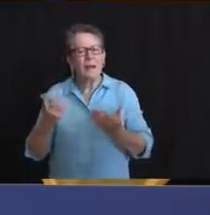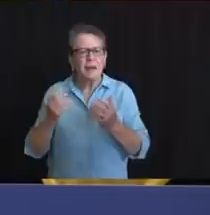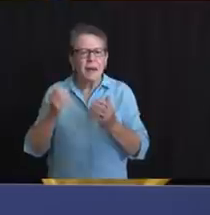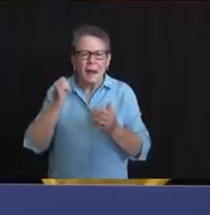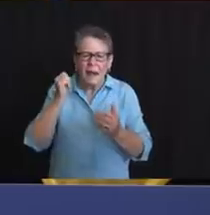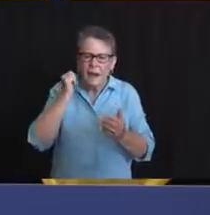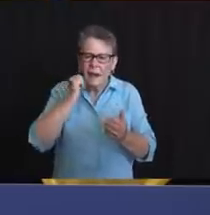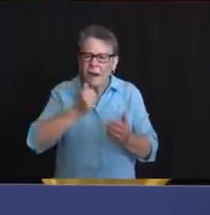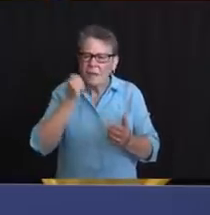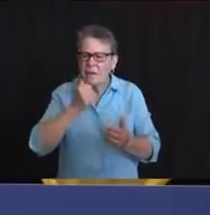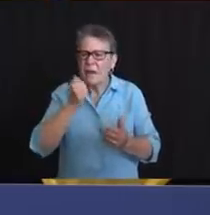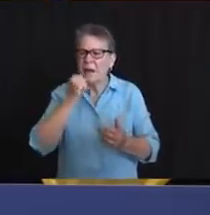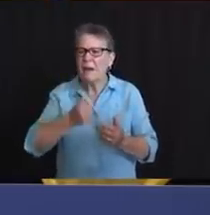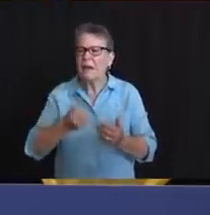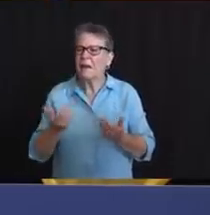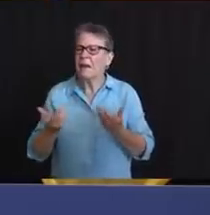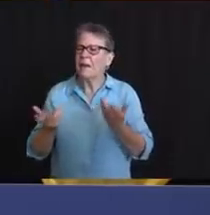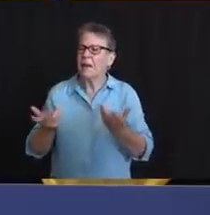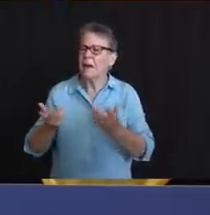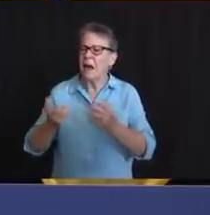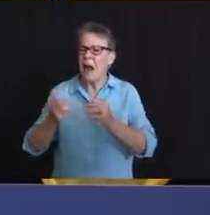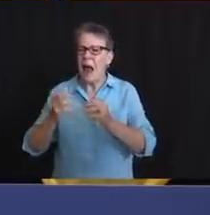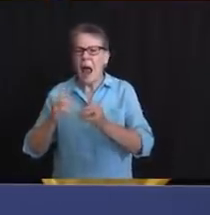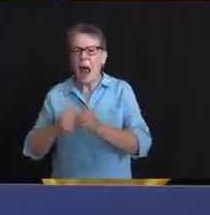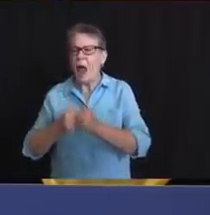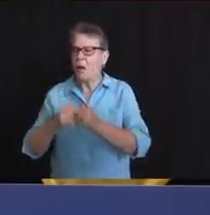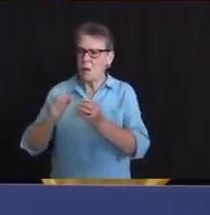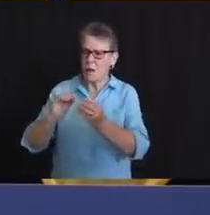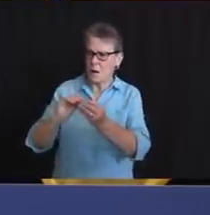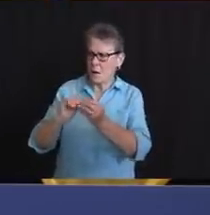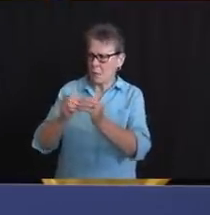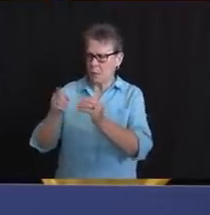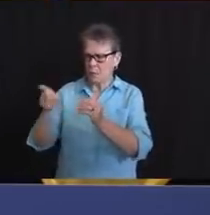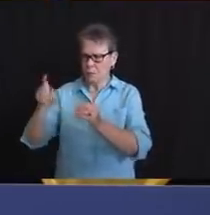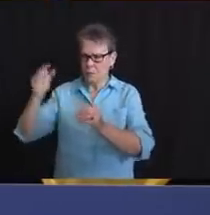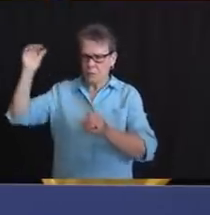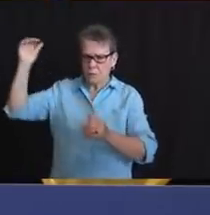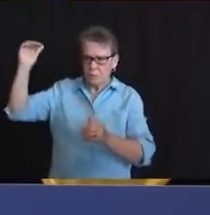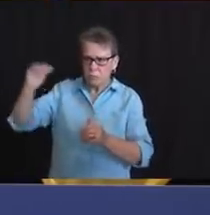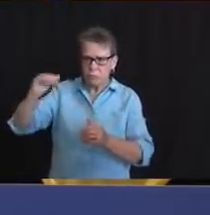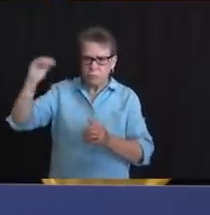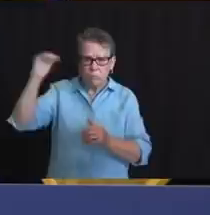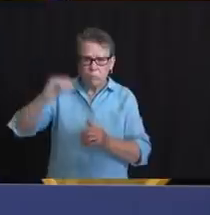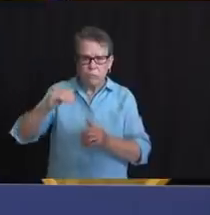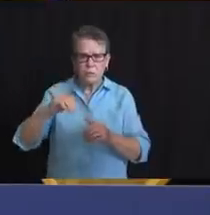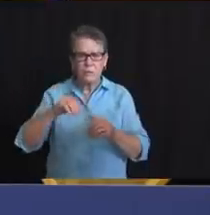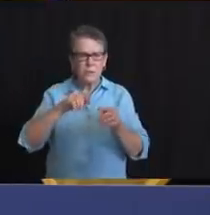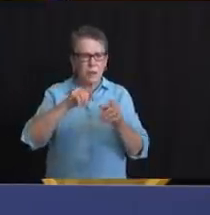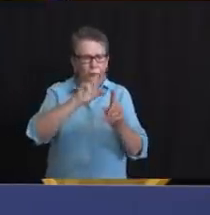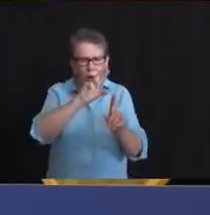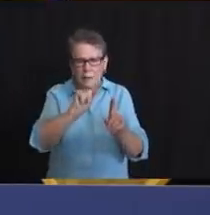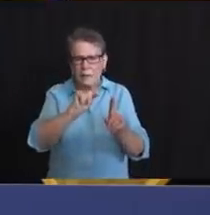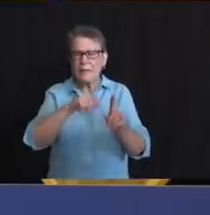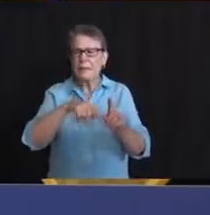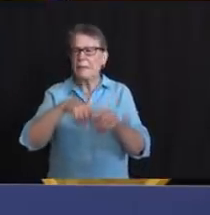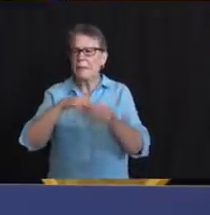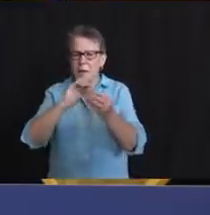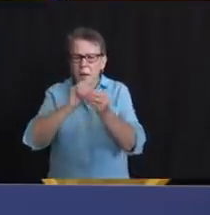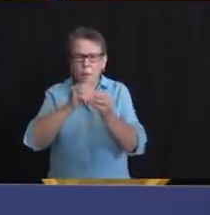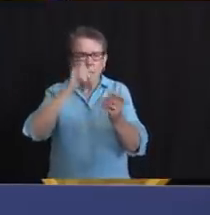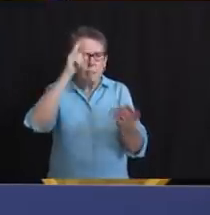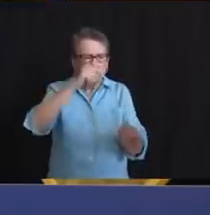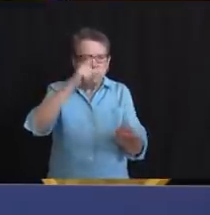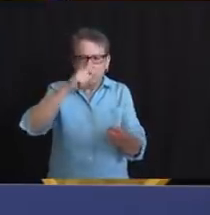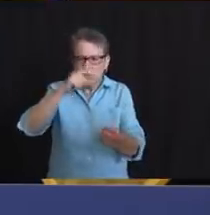way the curves were headed, the Cali scores, rate of transmission, positivities, we would pick up, we haven't said this in a